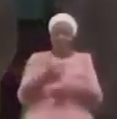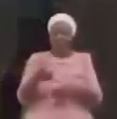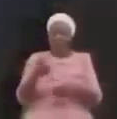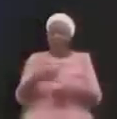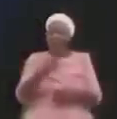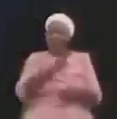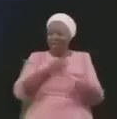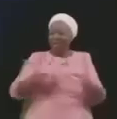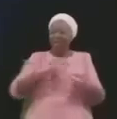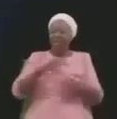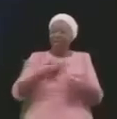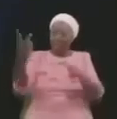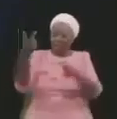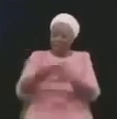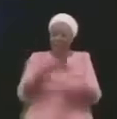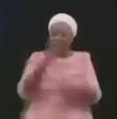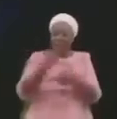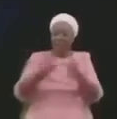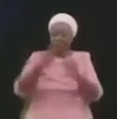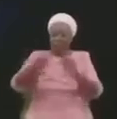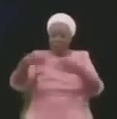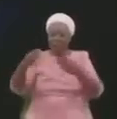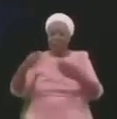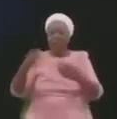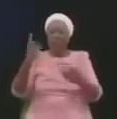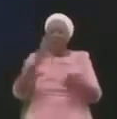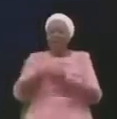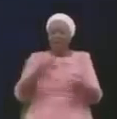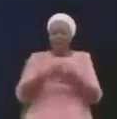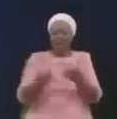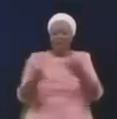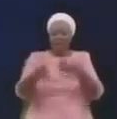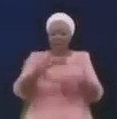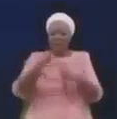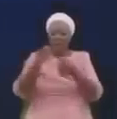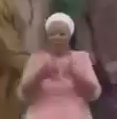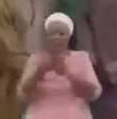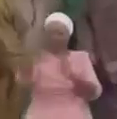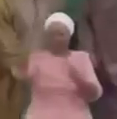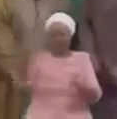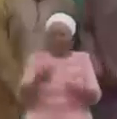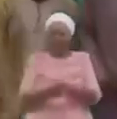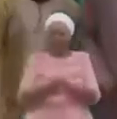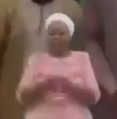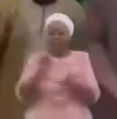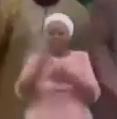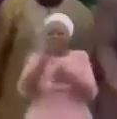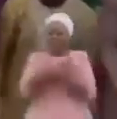multiply what you give. It will come back to you in Jesus' name.